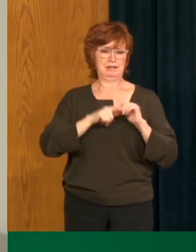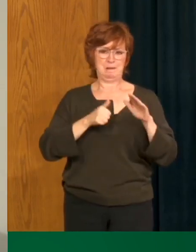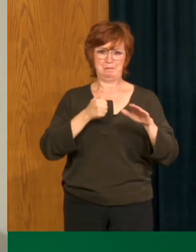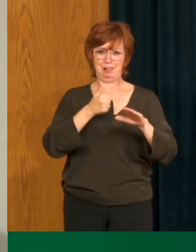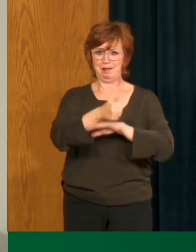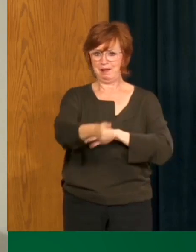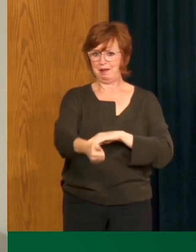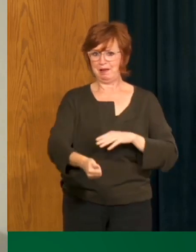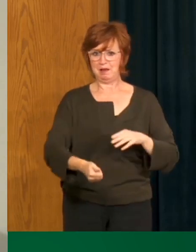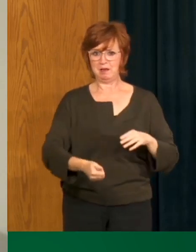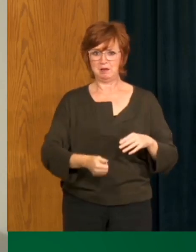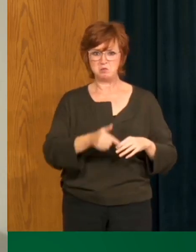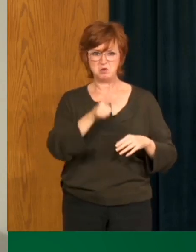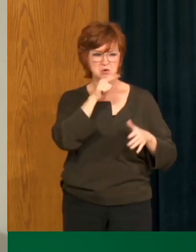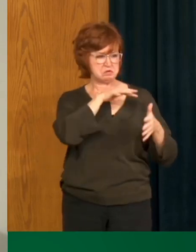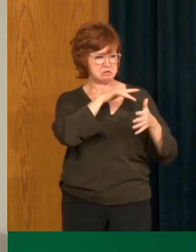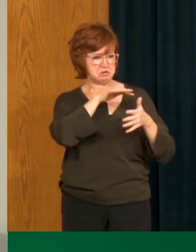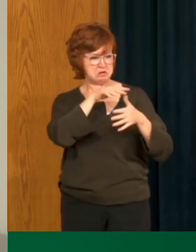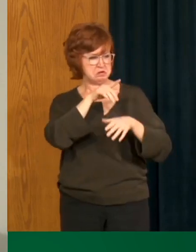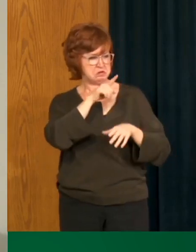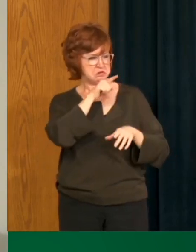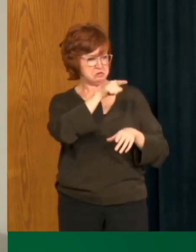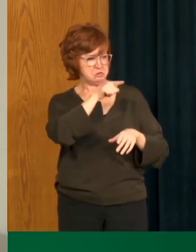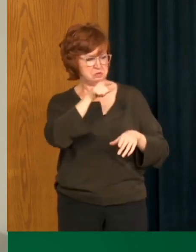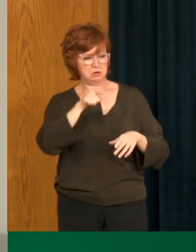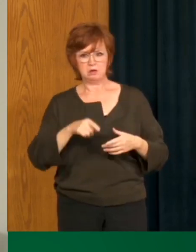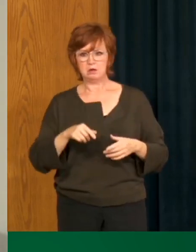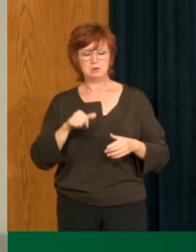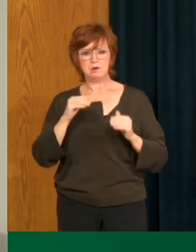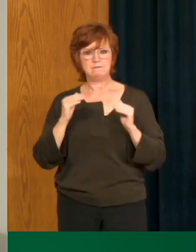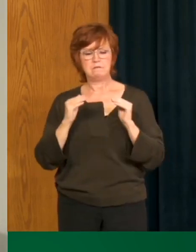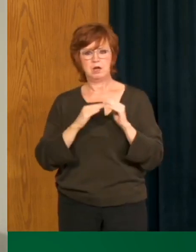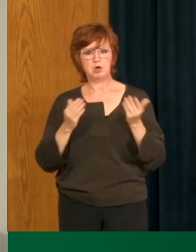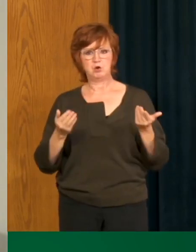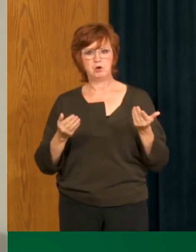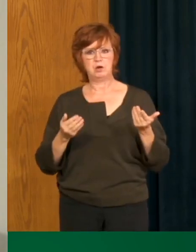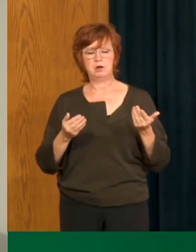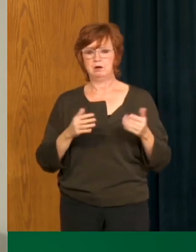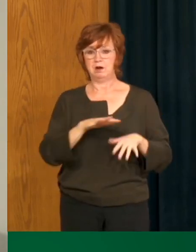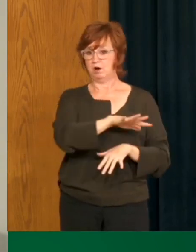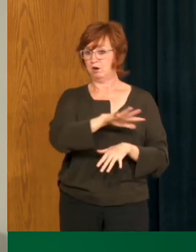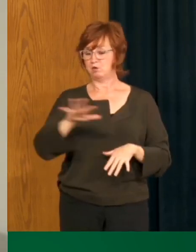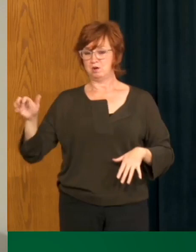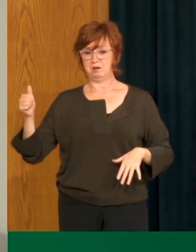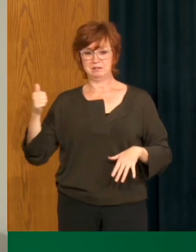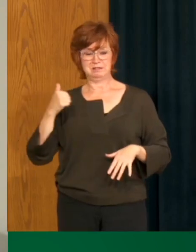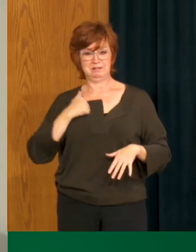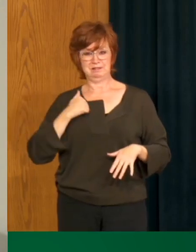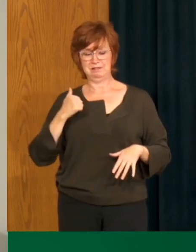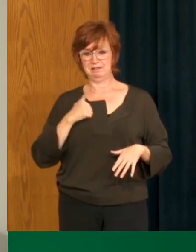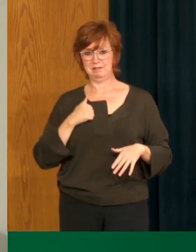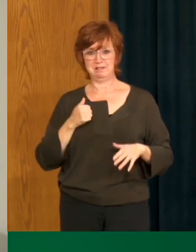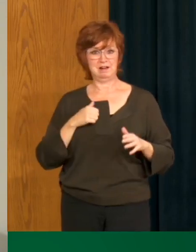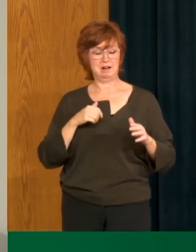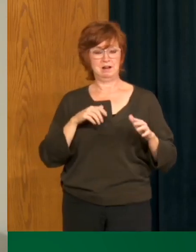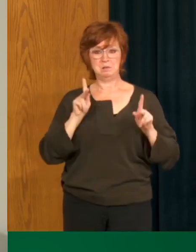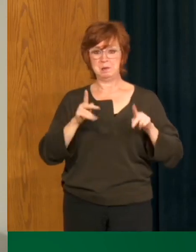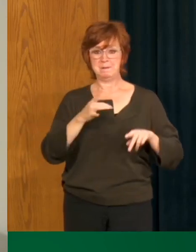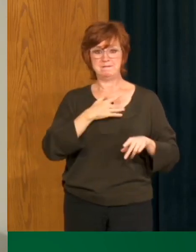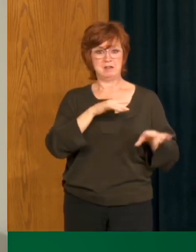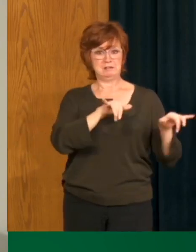to be dealt with in a systematic way, and that's what's happening. So I think there's been great progress that has been made in working with all